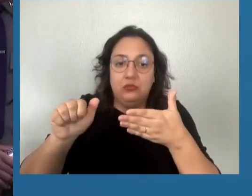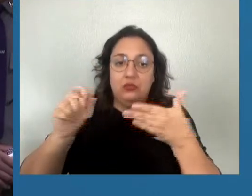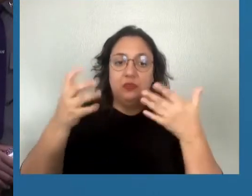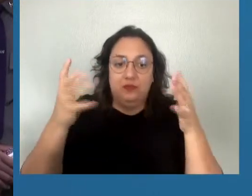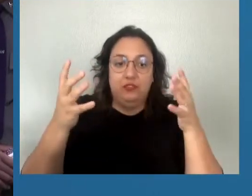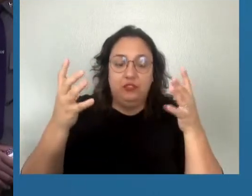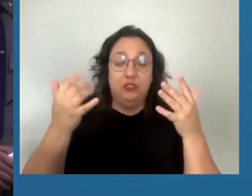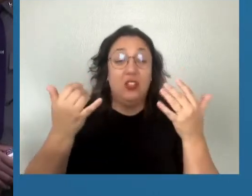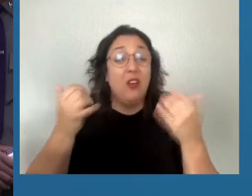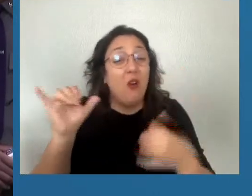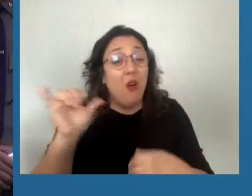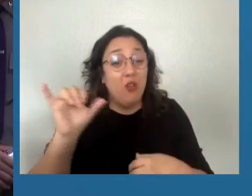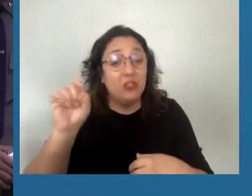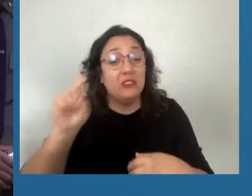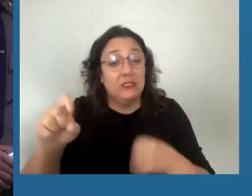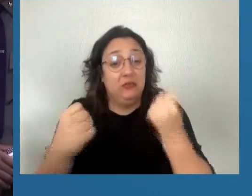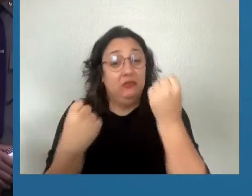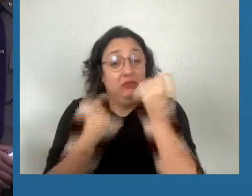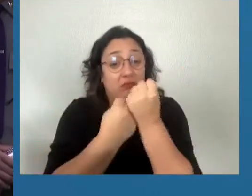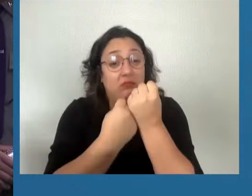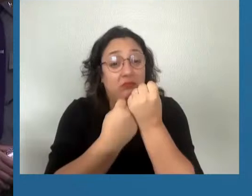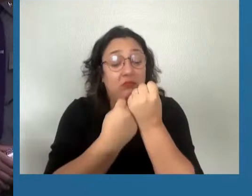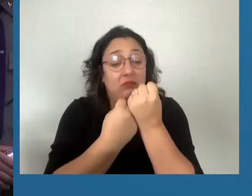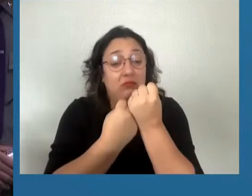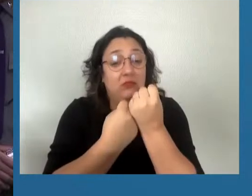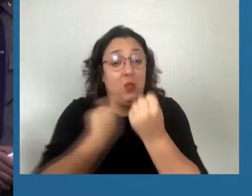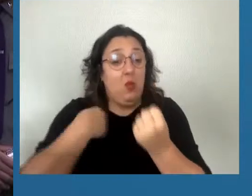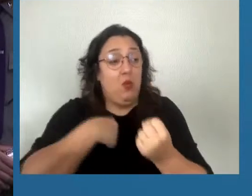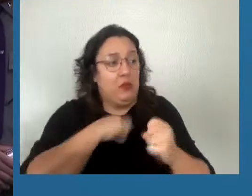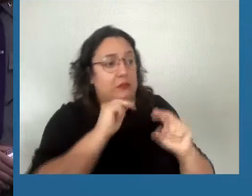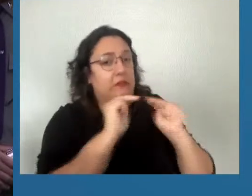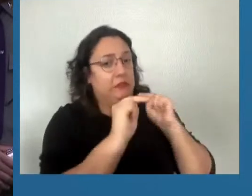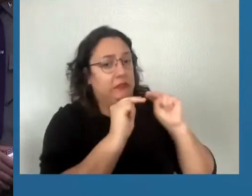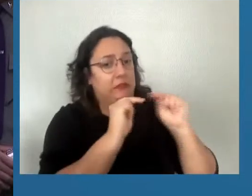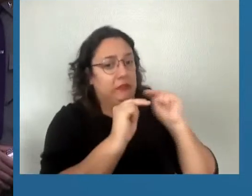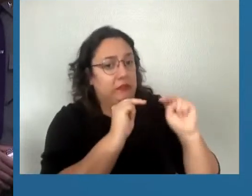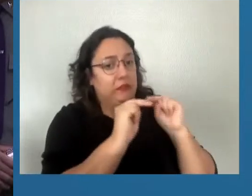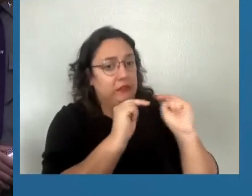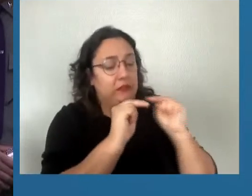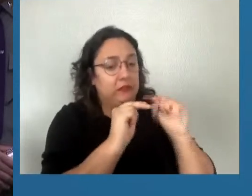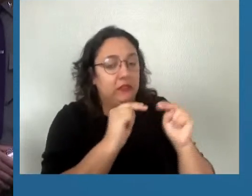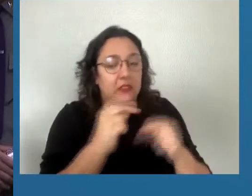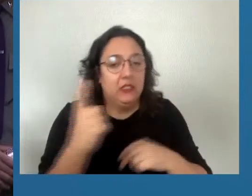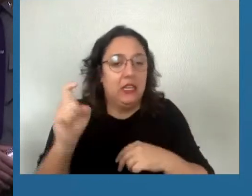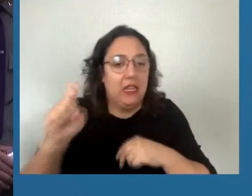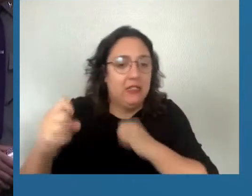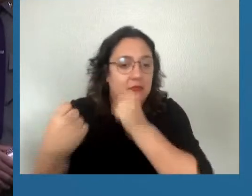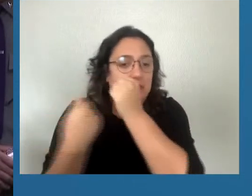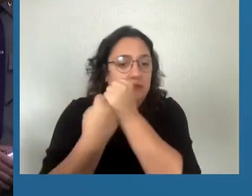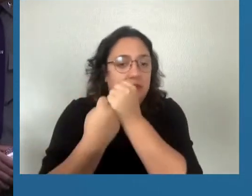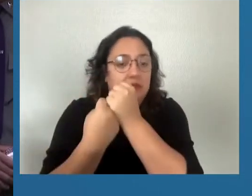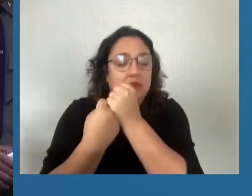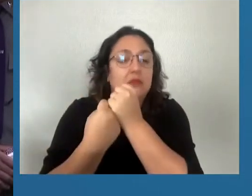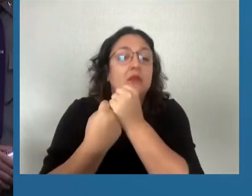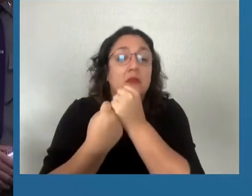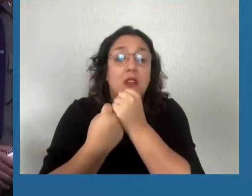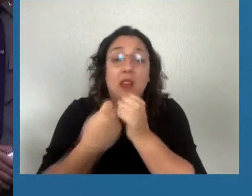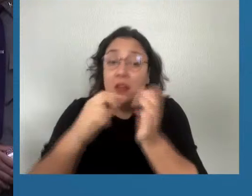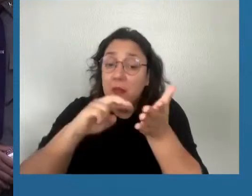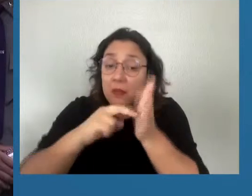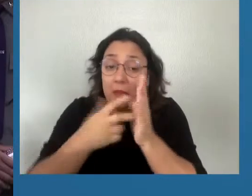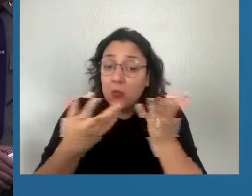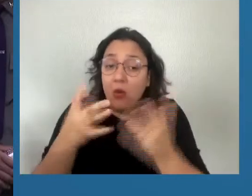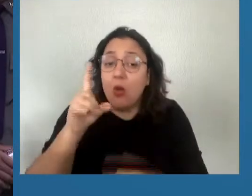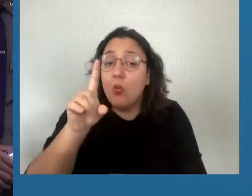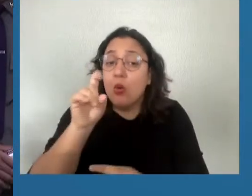in the next few months during our negotiations. We're talking about $150 million for the State Museum,